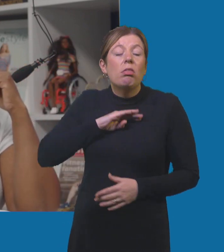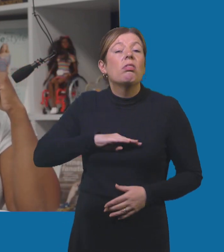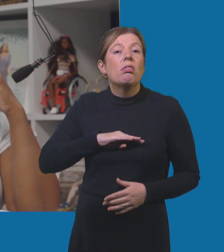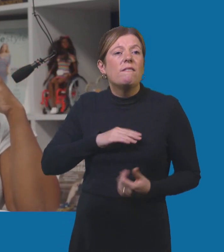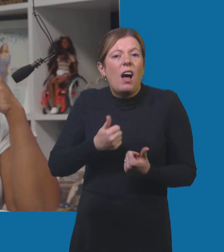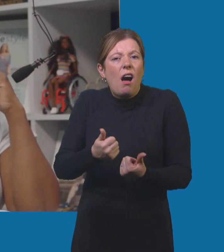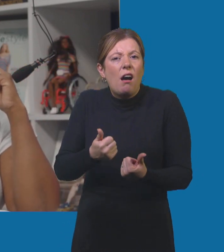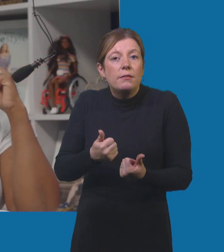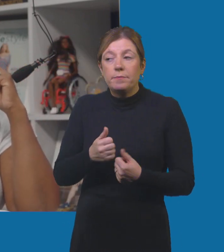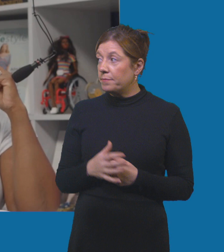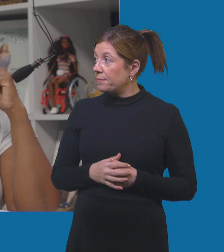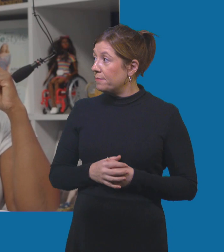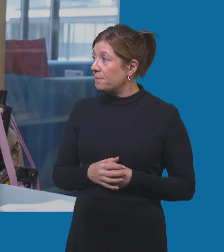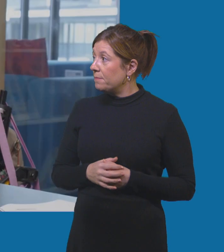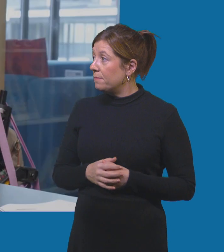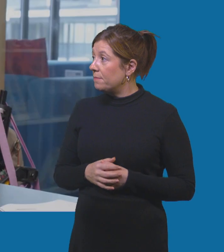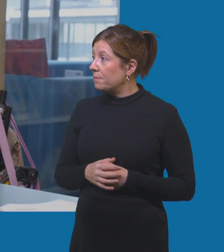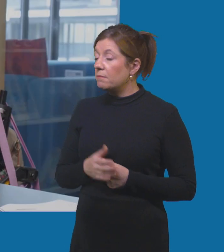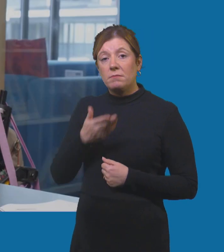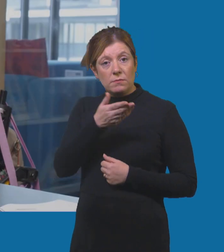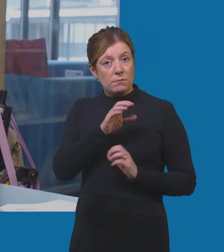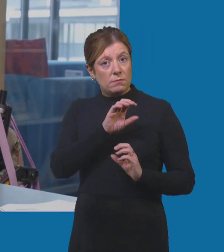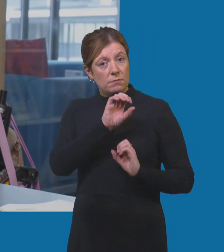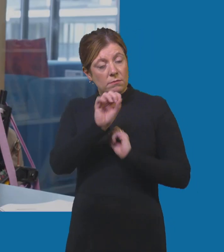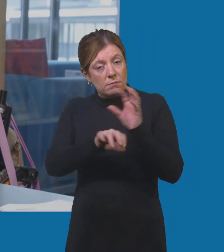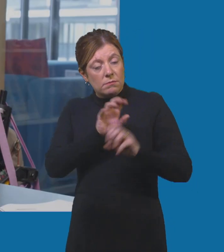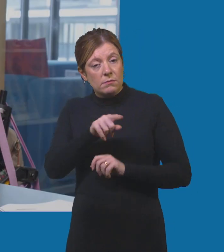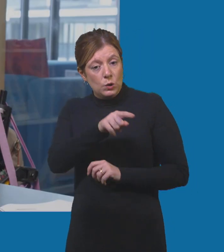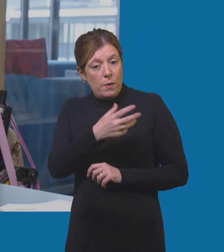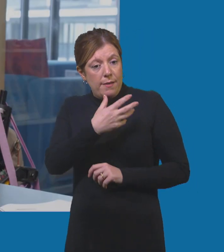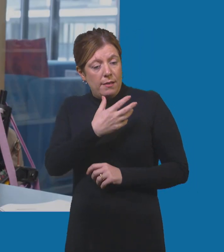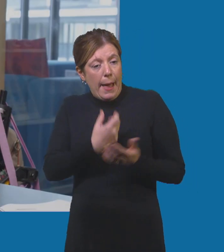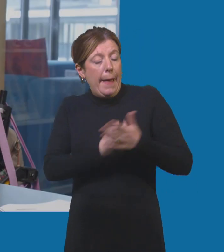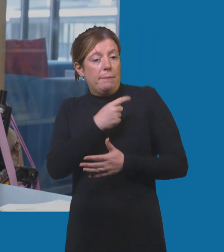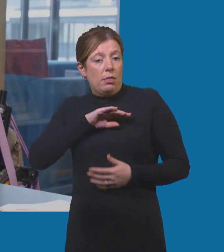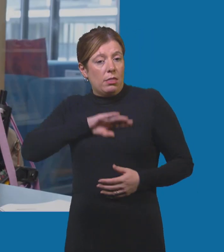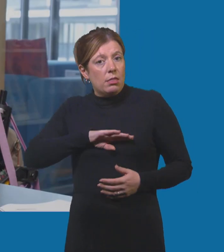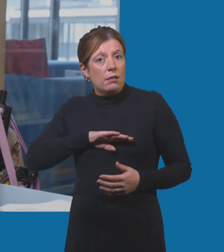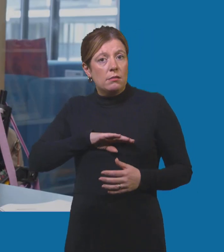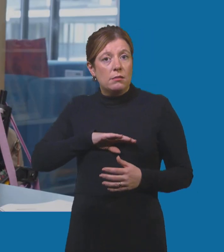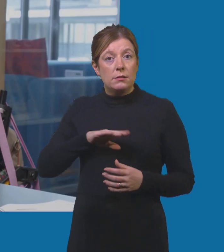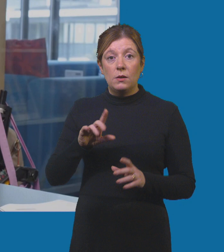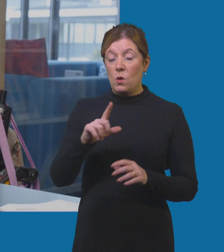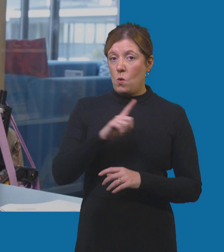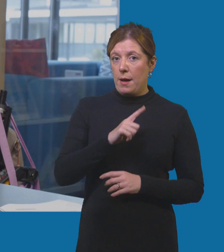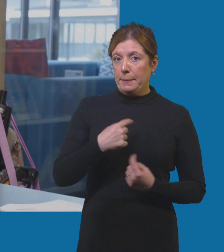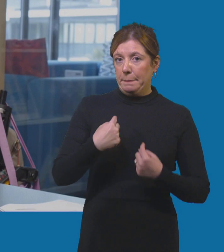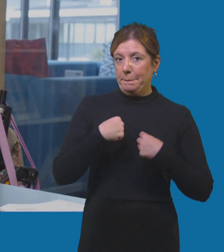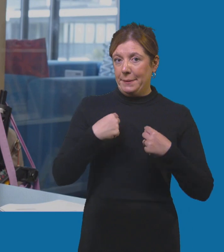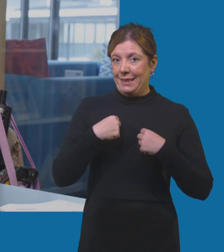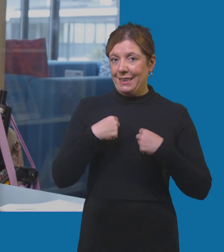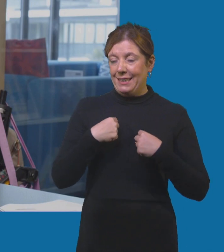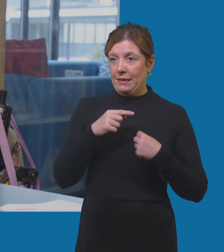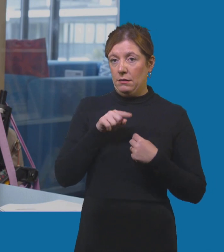do you share that? Are you quite open about sharing those down moments? And because I really struggle with that as someone who's